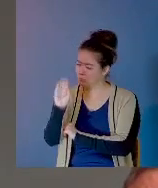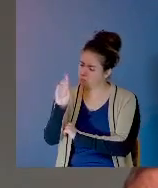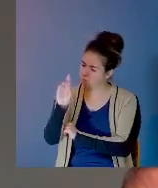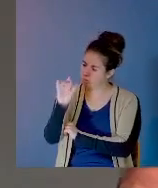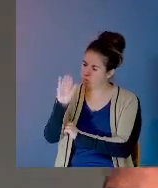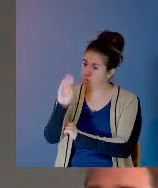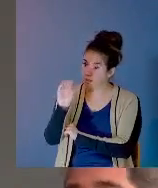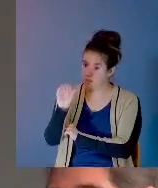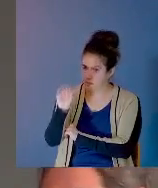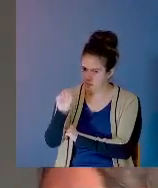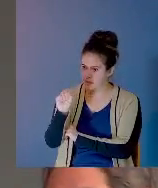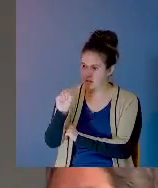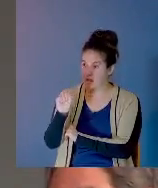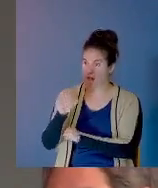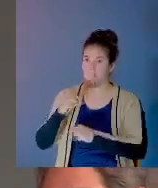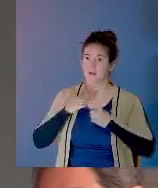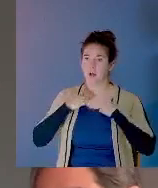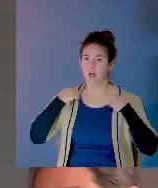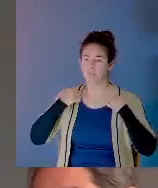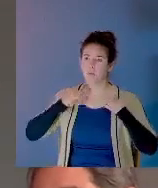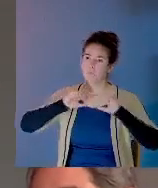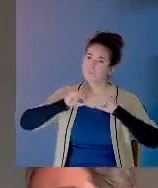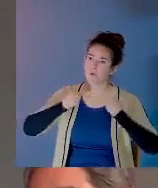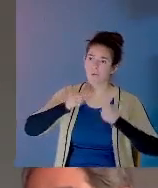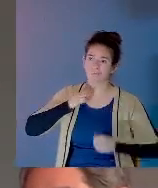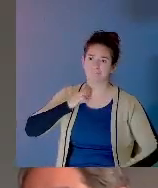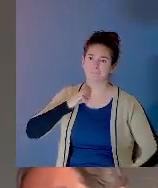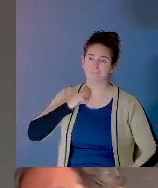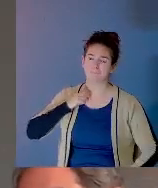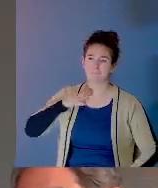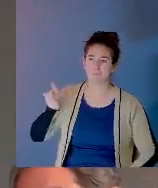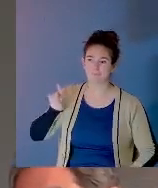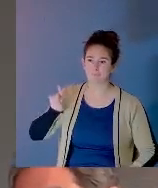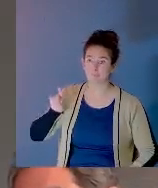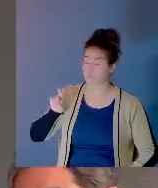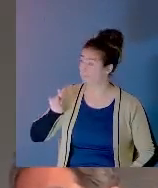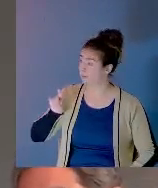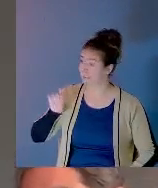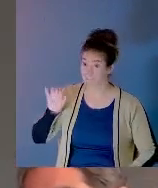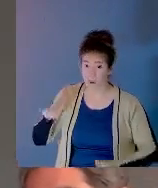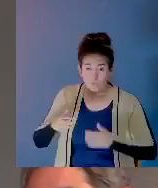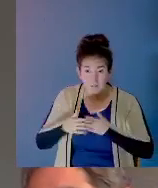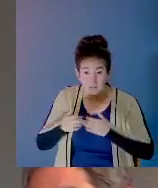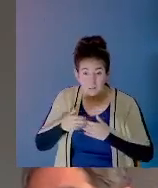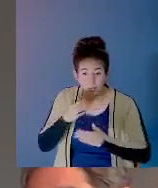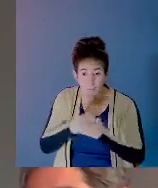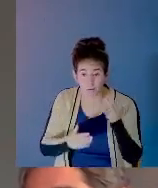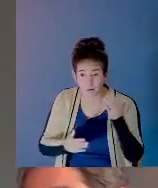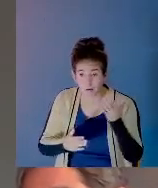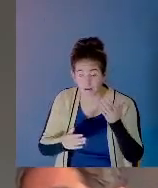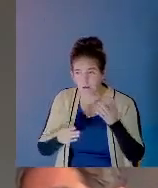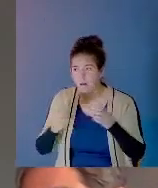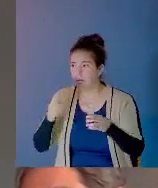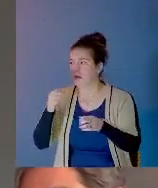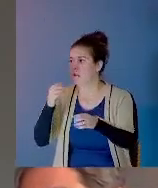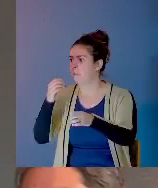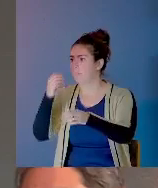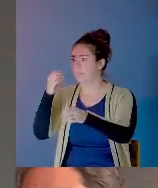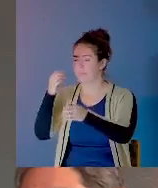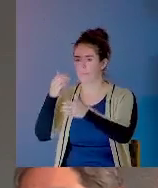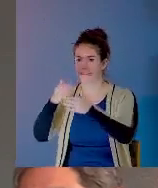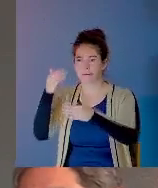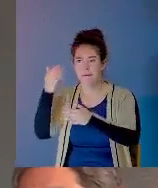off. That was the easy part. Next day, they put 10 metal bands around me. But the easy part, that